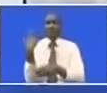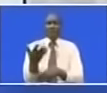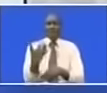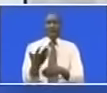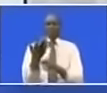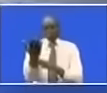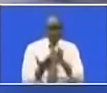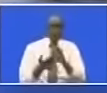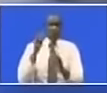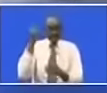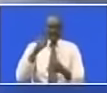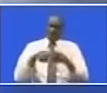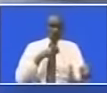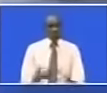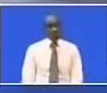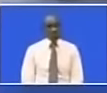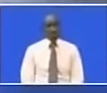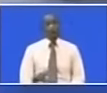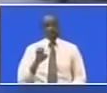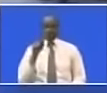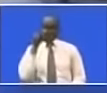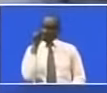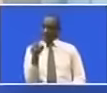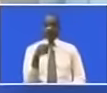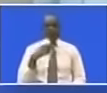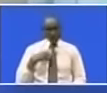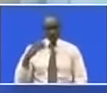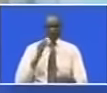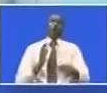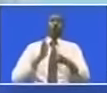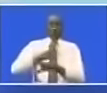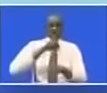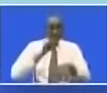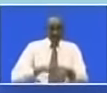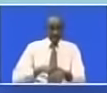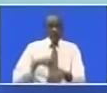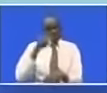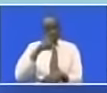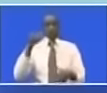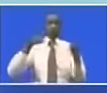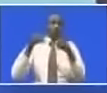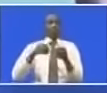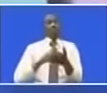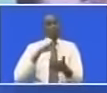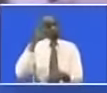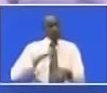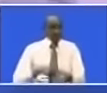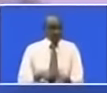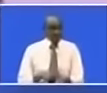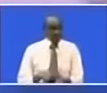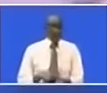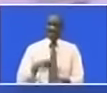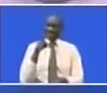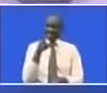ya vitutuli. Voting had to be extended at that polling station, but this was fodder for Edo Lowassa's Chadema party, which is